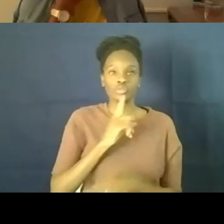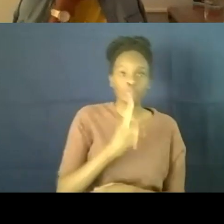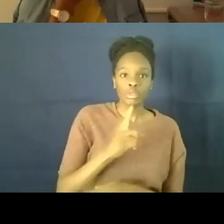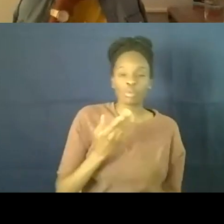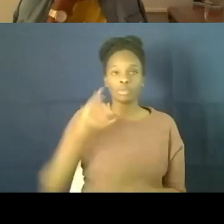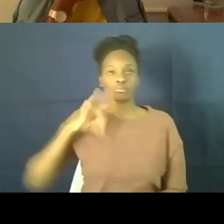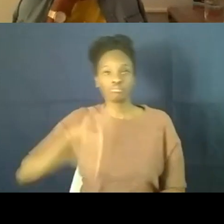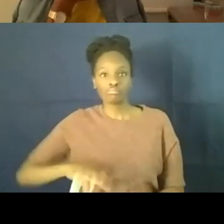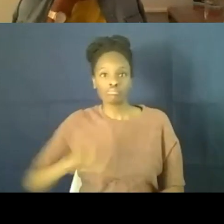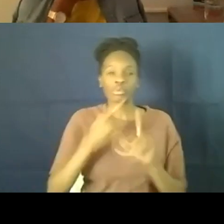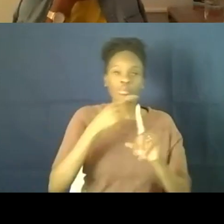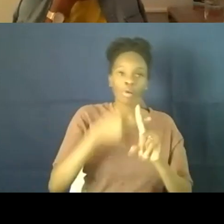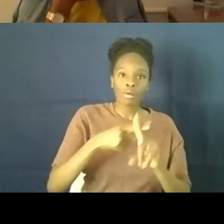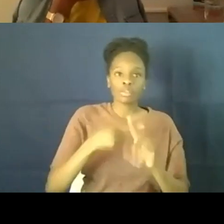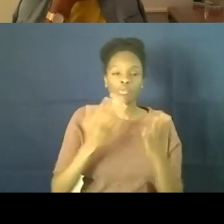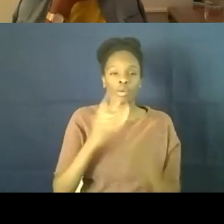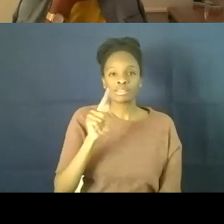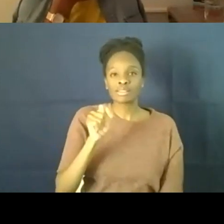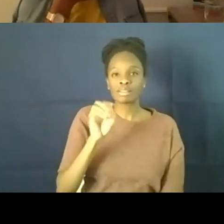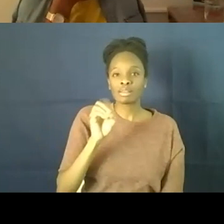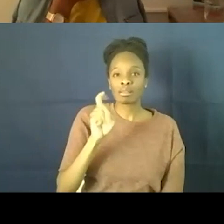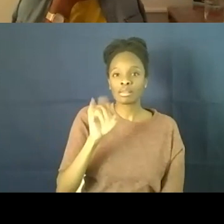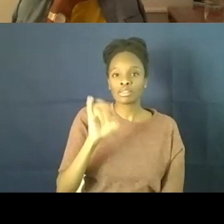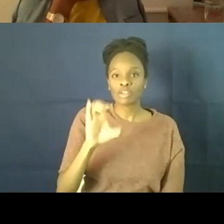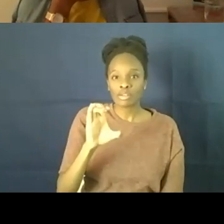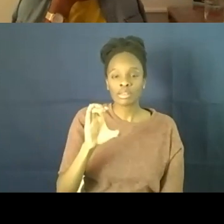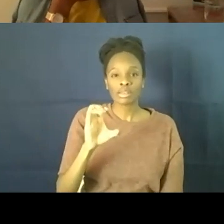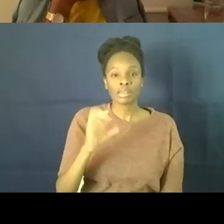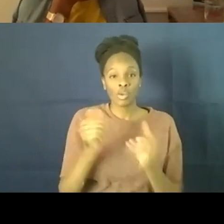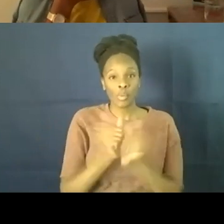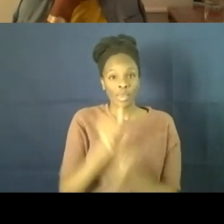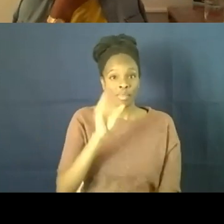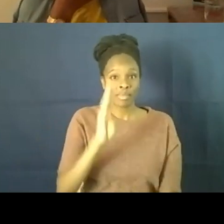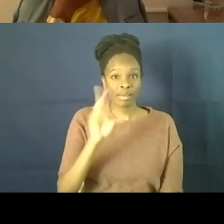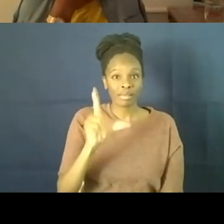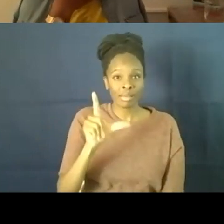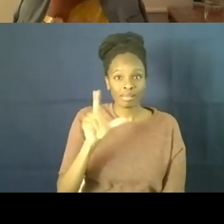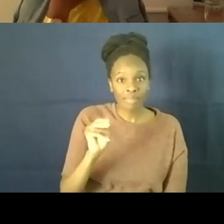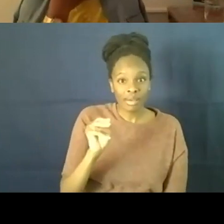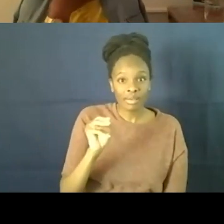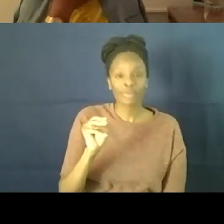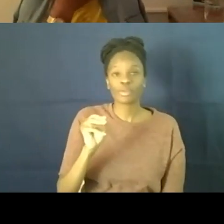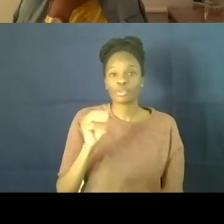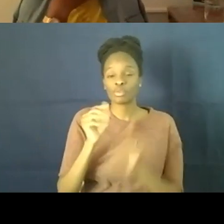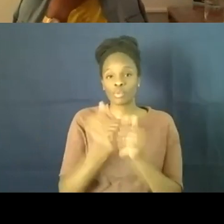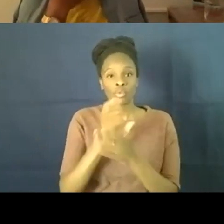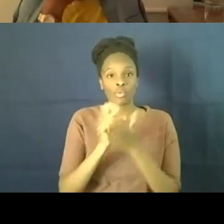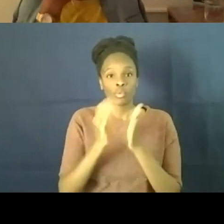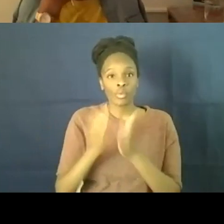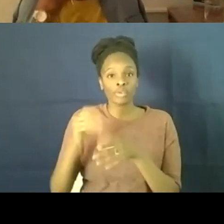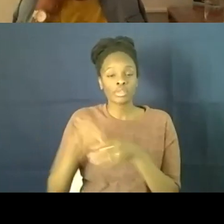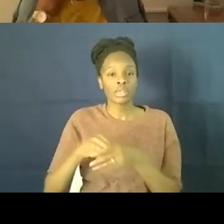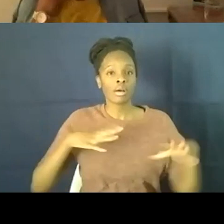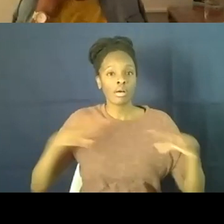those things. It's kind of like there's talk today about, you know, with Black Lives Matter, you know, people are, with writers in Hollywood, like Black people